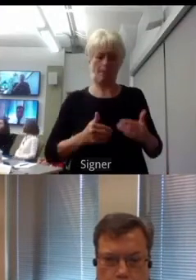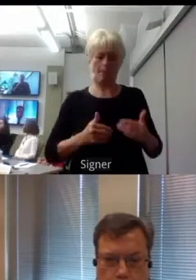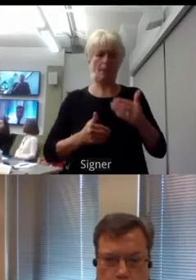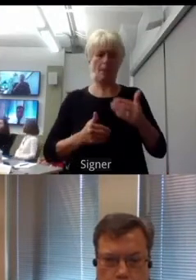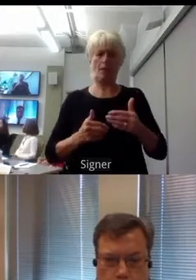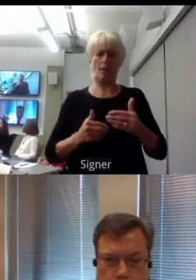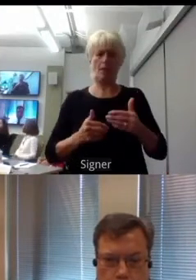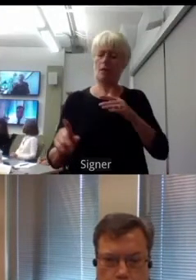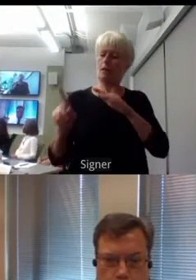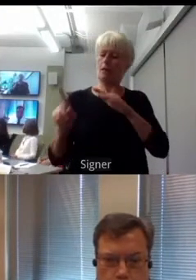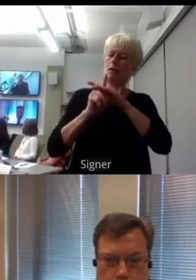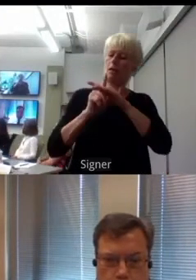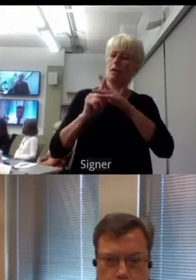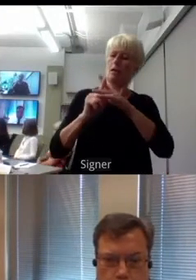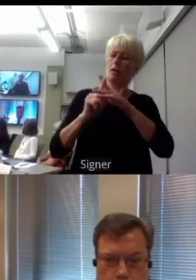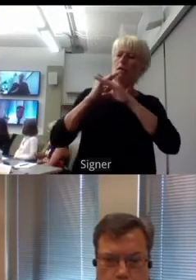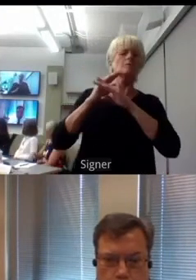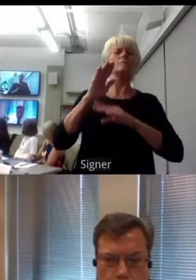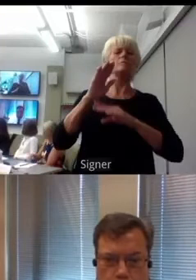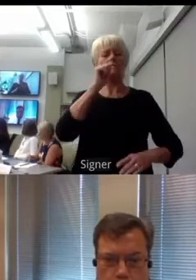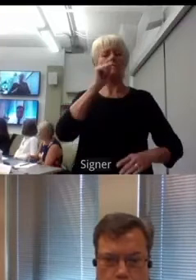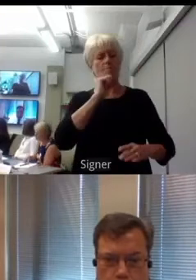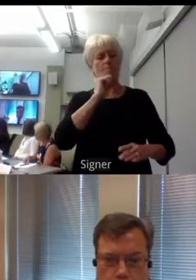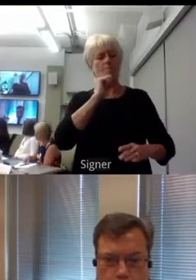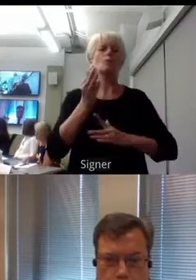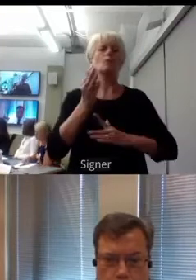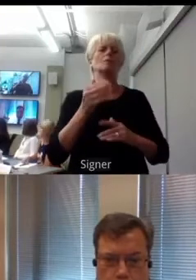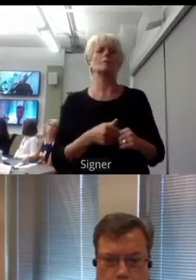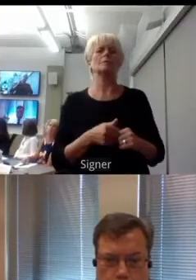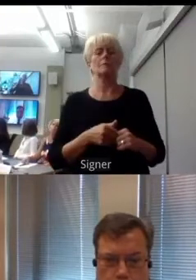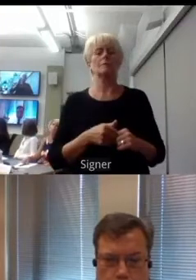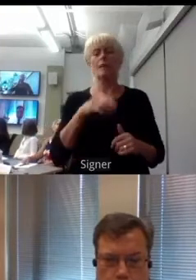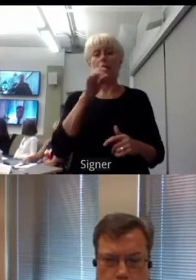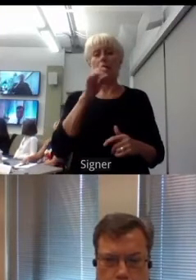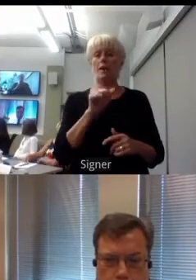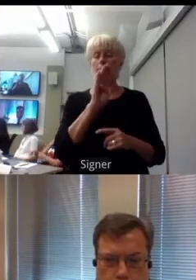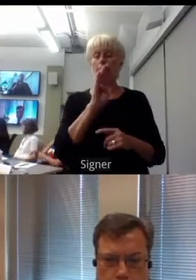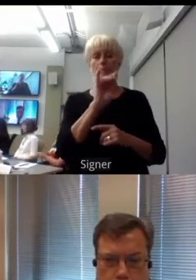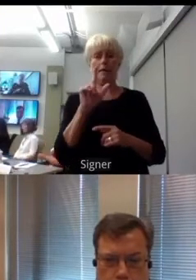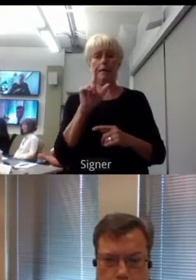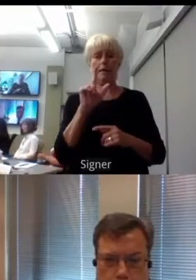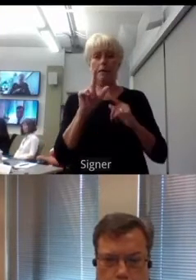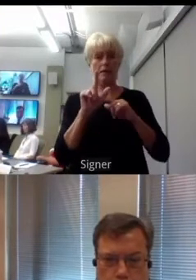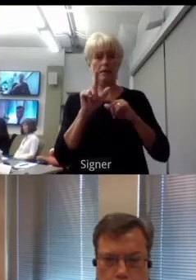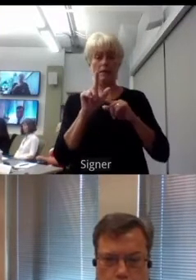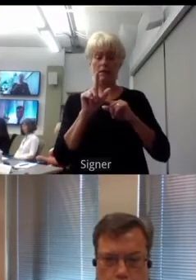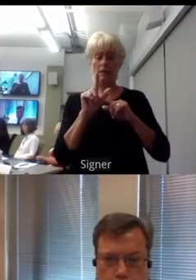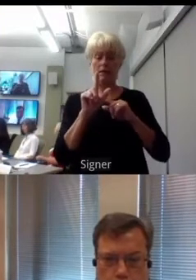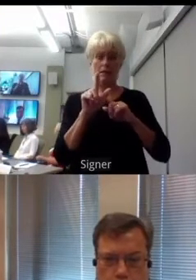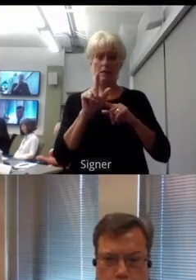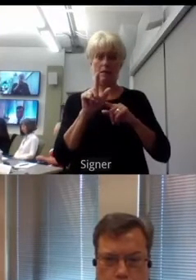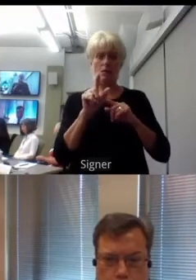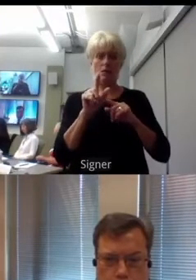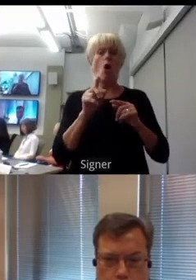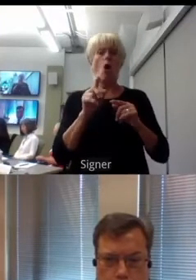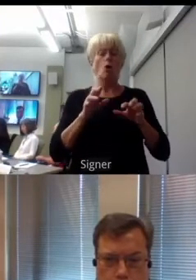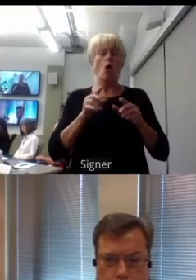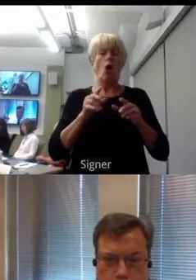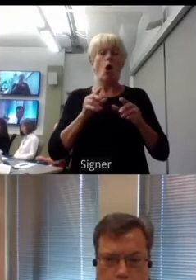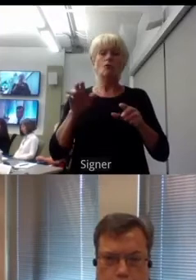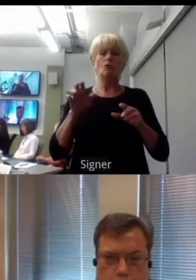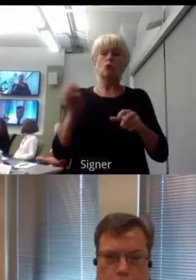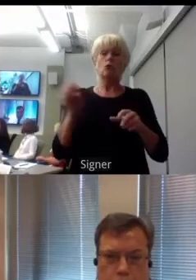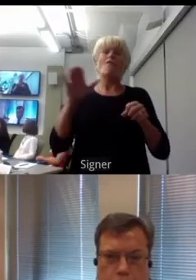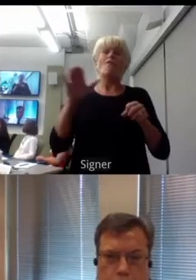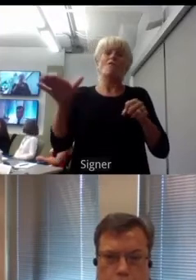bill, we went over a whole election cycle, and we did something before the election. We brought in a little piece of